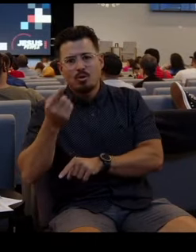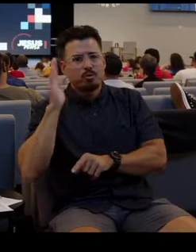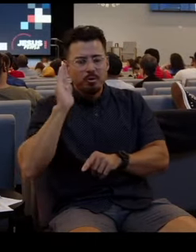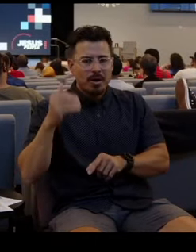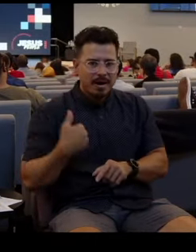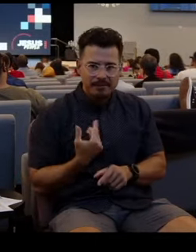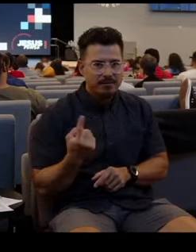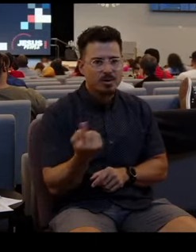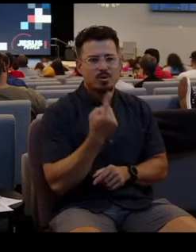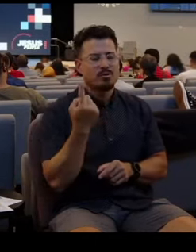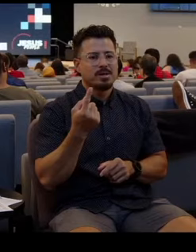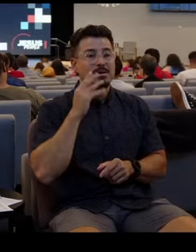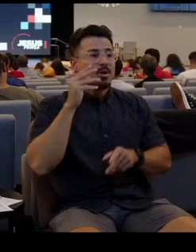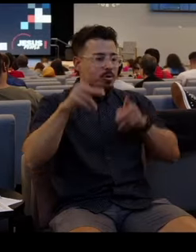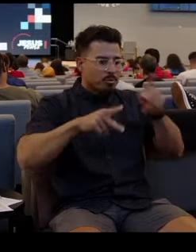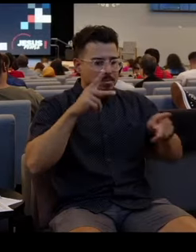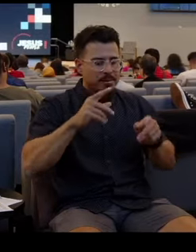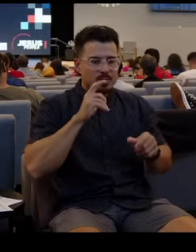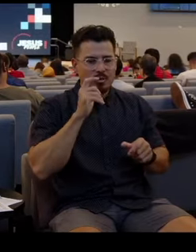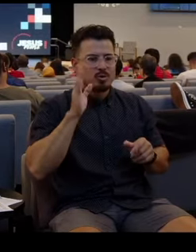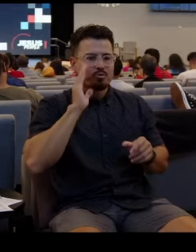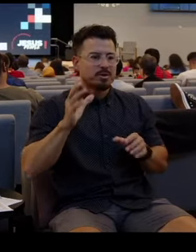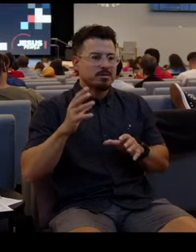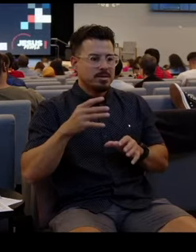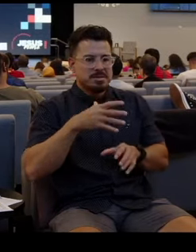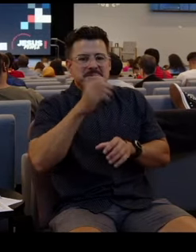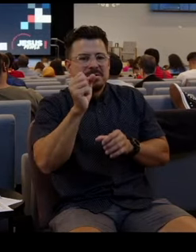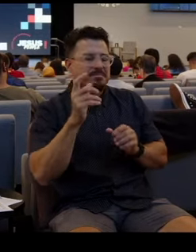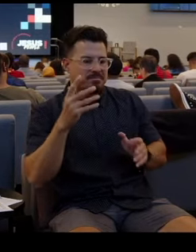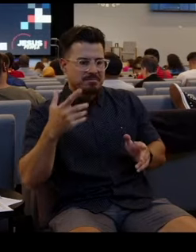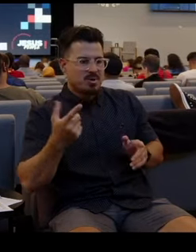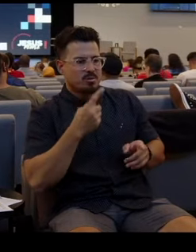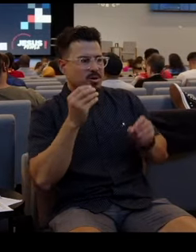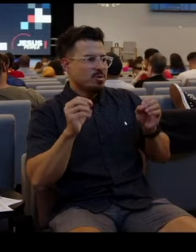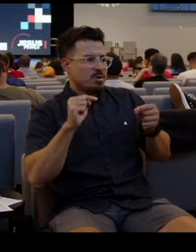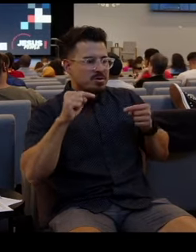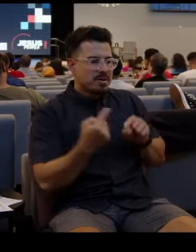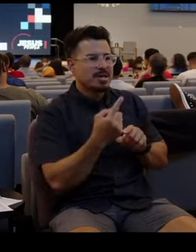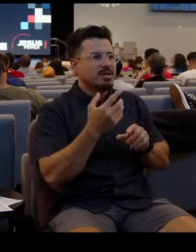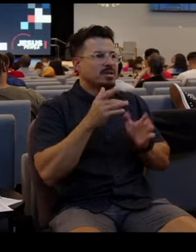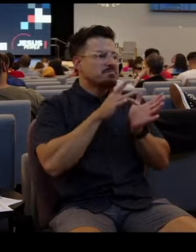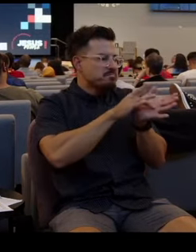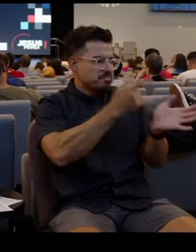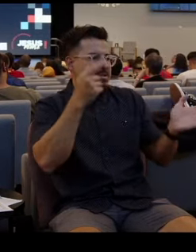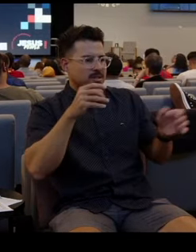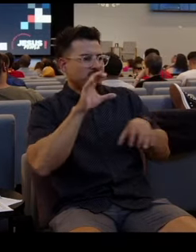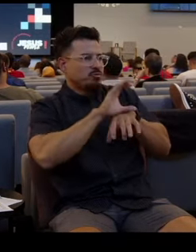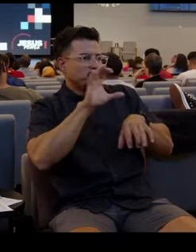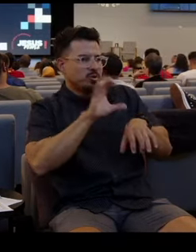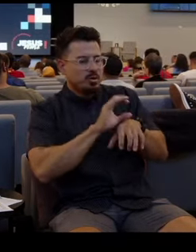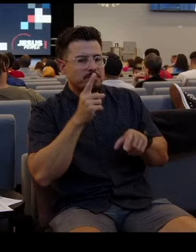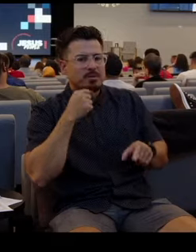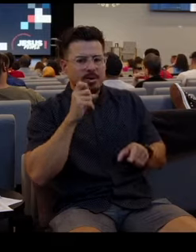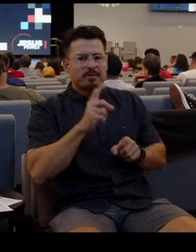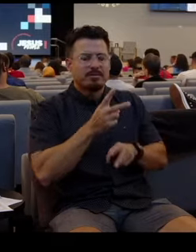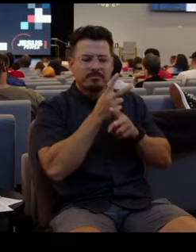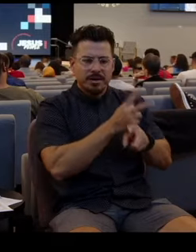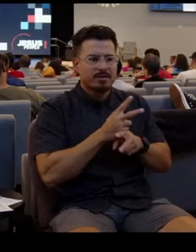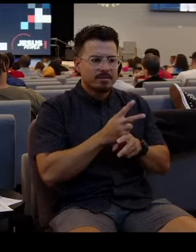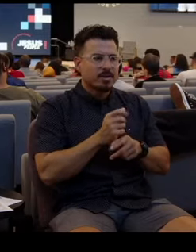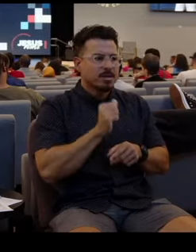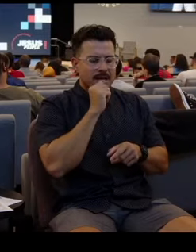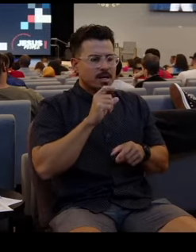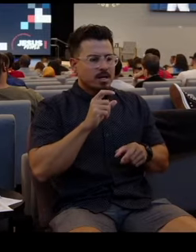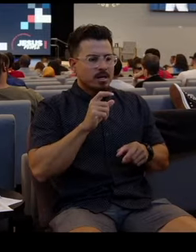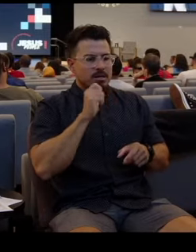There are going to be people that take advantage of fellowship and they do the wrong thing. But we have to be very careful not to